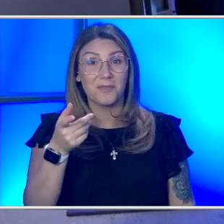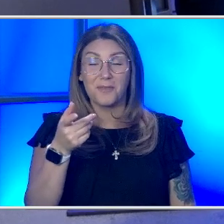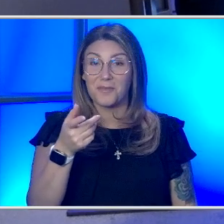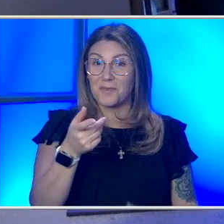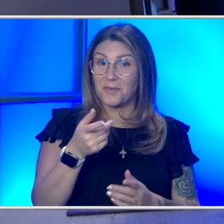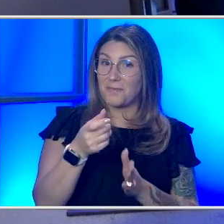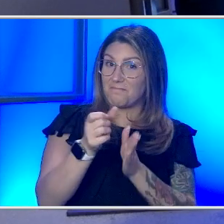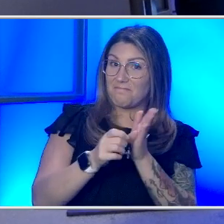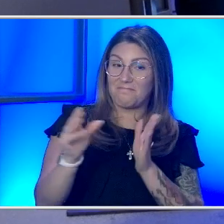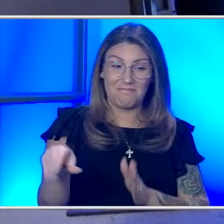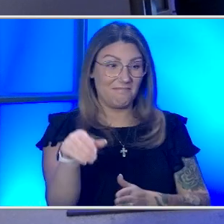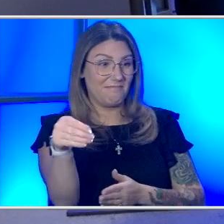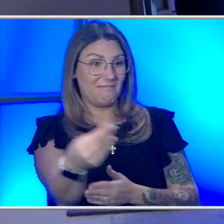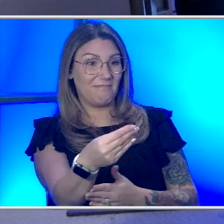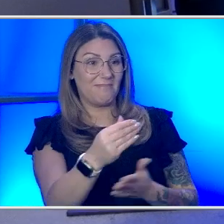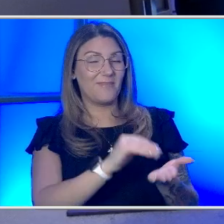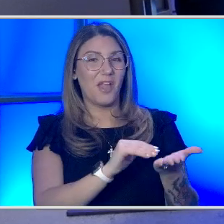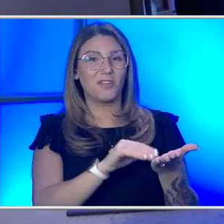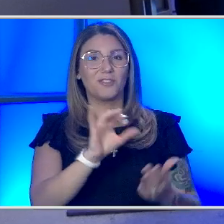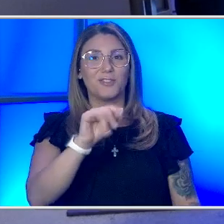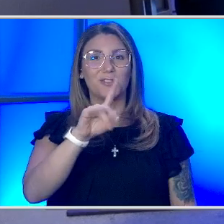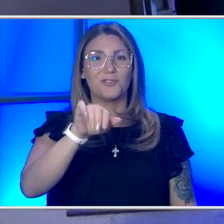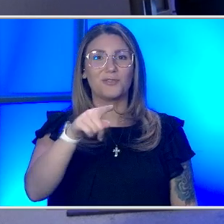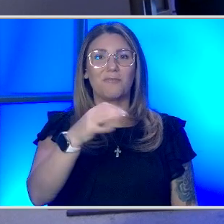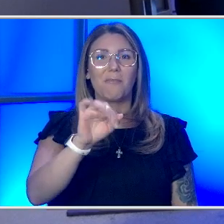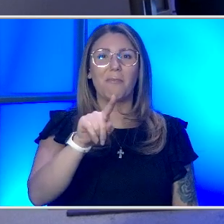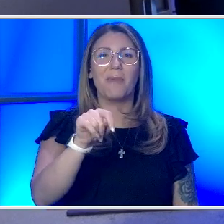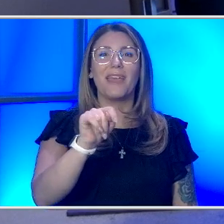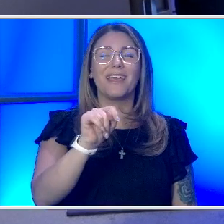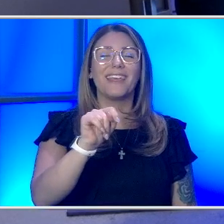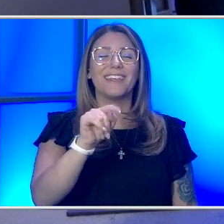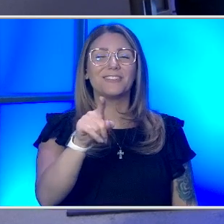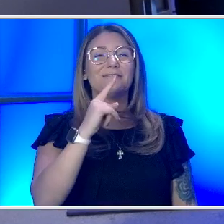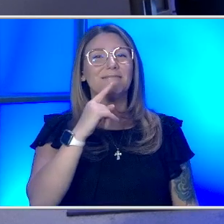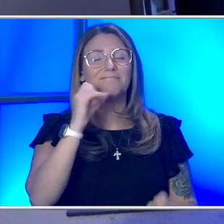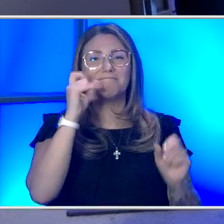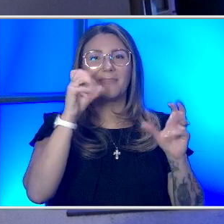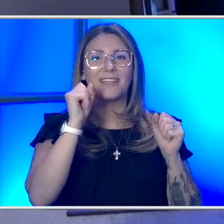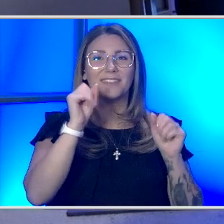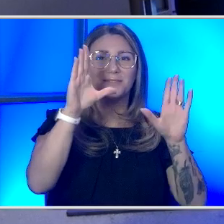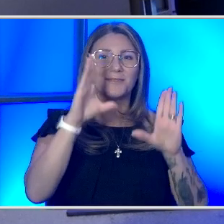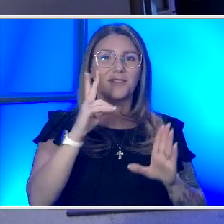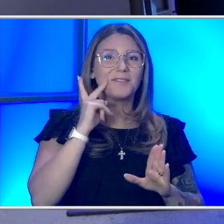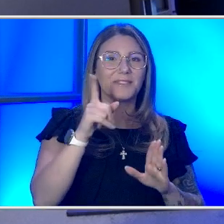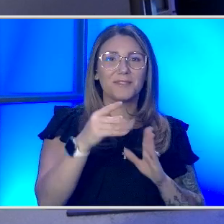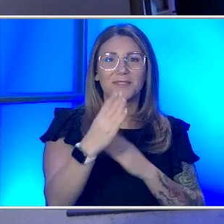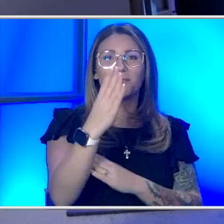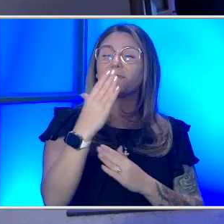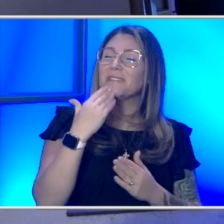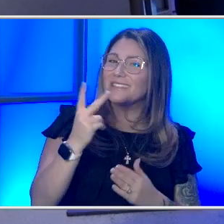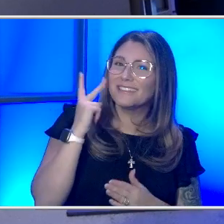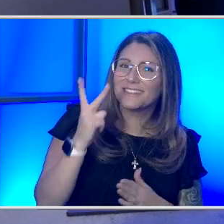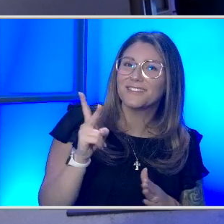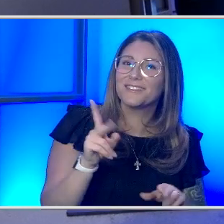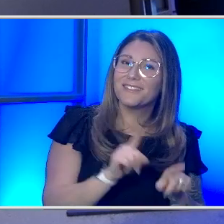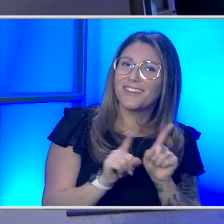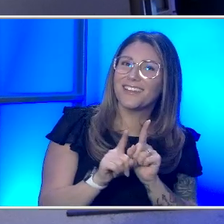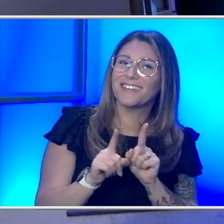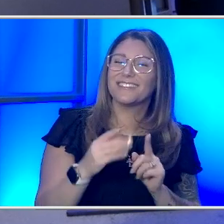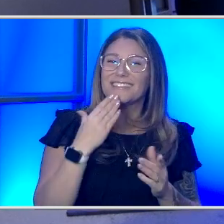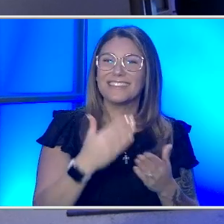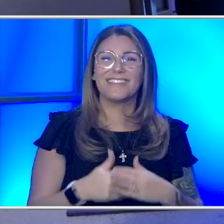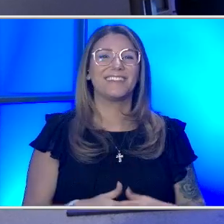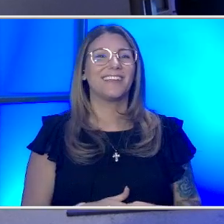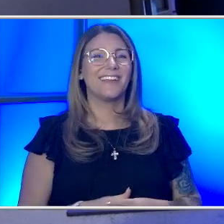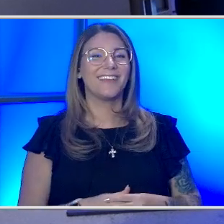to put to her friend. She said, "You're amazing. God bless. Great seeing you this morning." Good to see you too. Thanks. I hope you're doing real well. I had to give a little shout out to